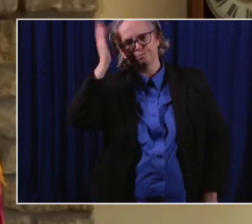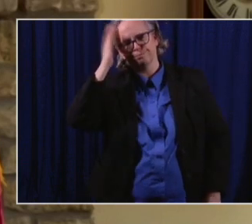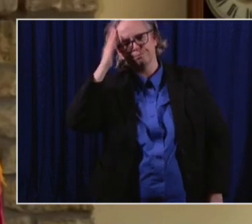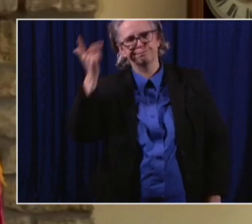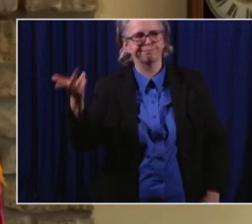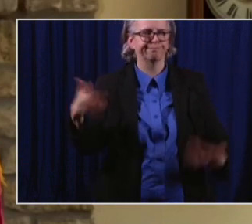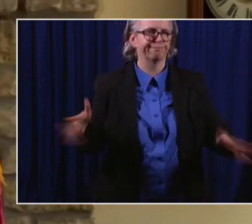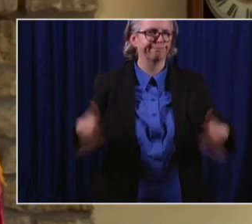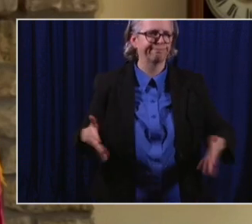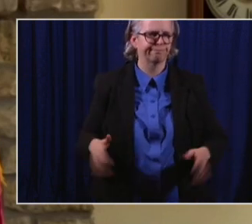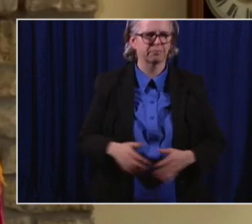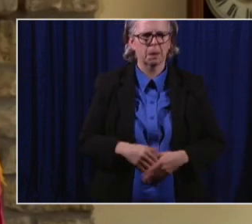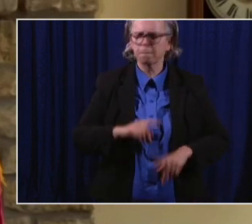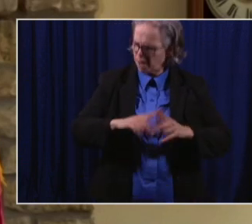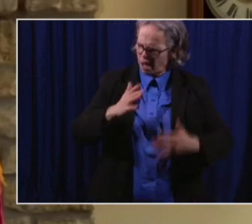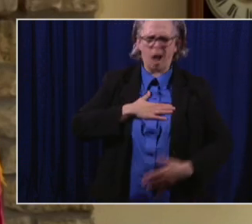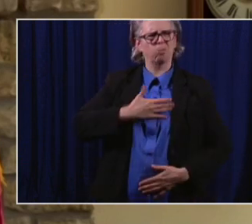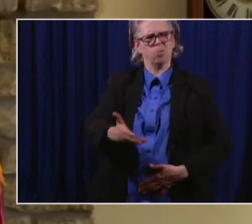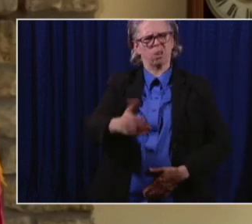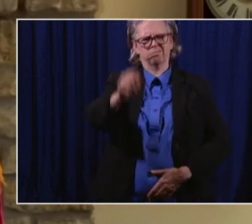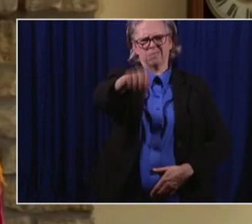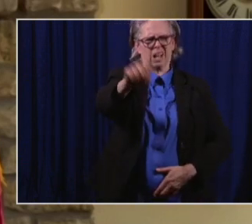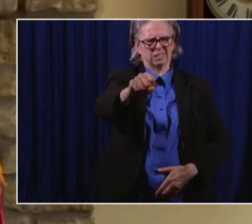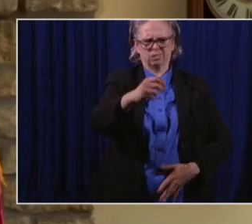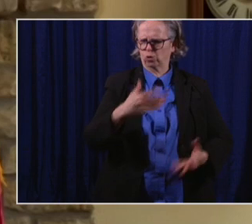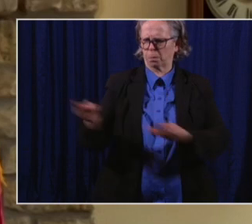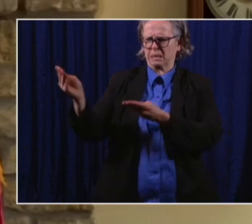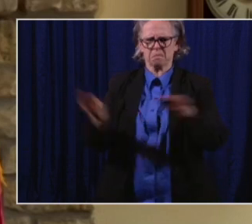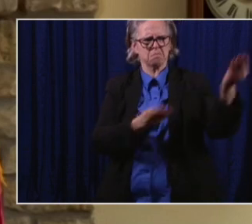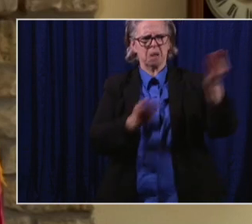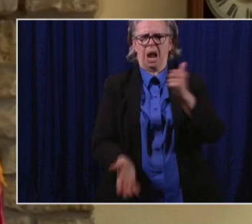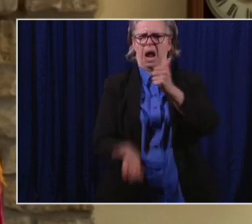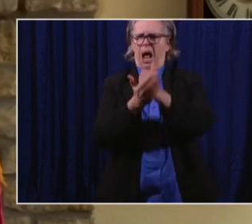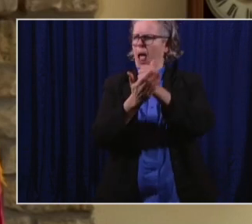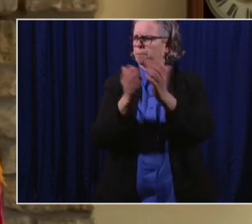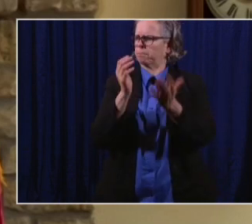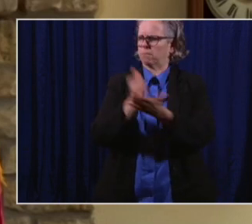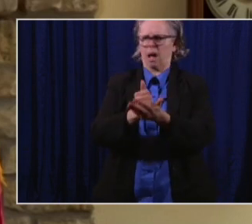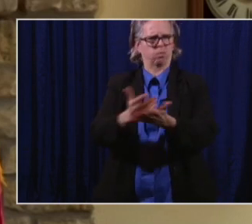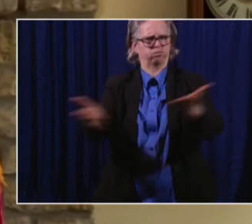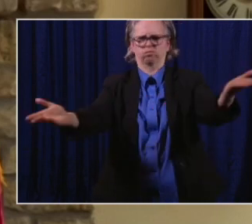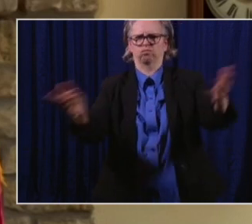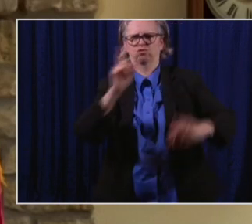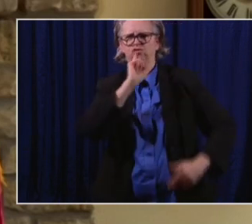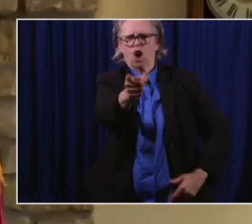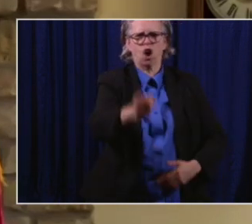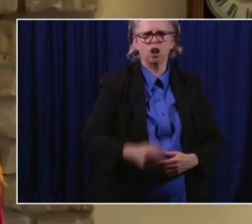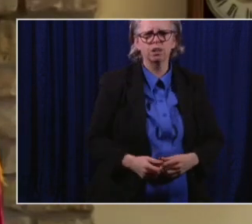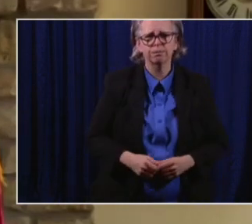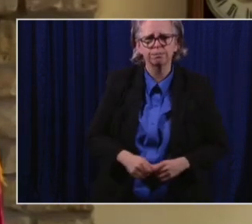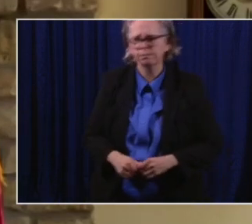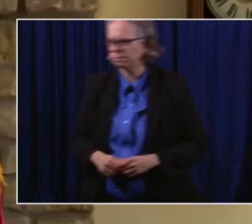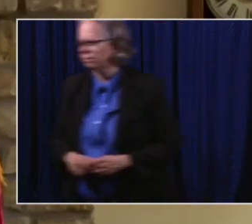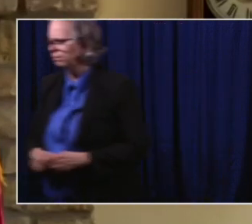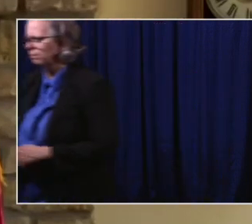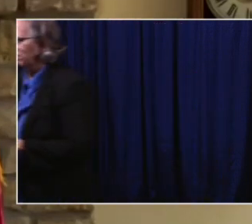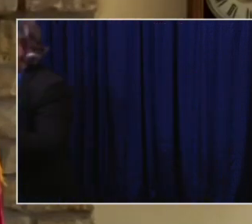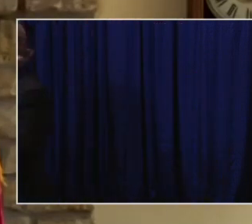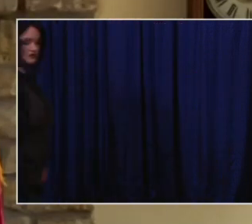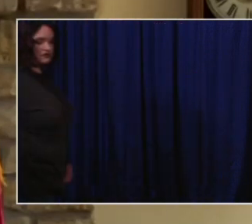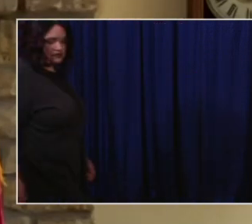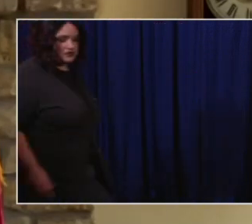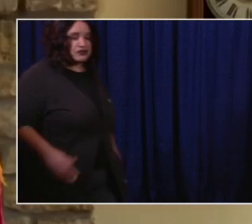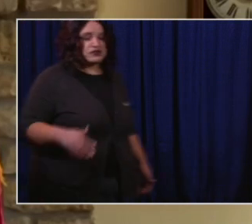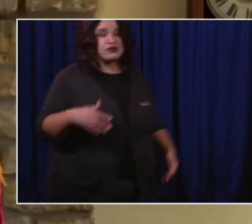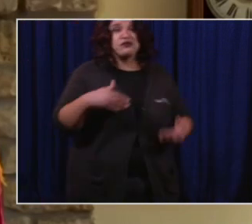But I'll have those conversations with our major hospitals. It's a good idea. Next question is from Jim